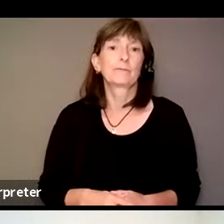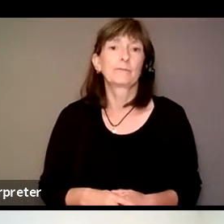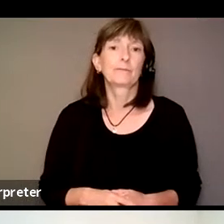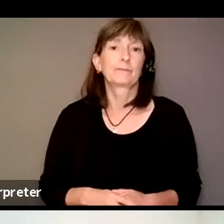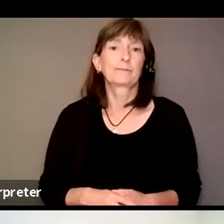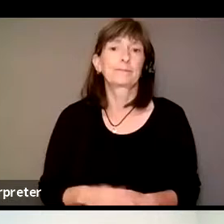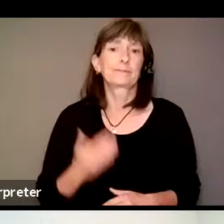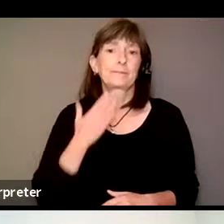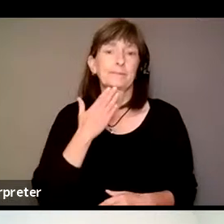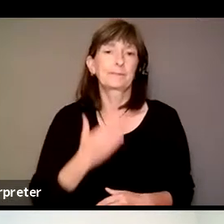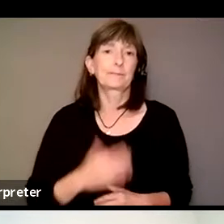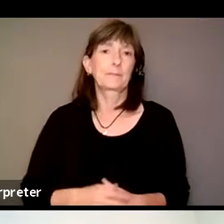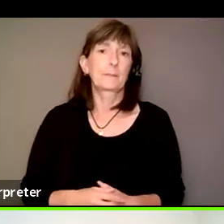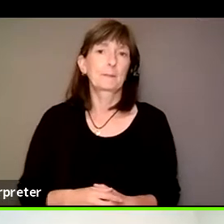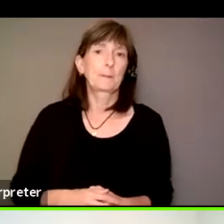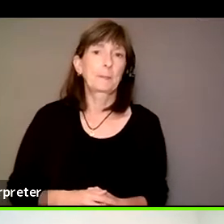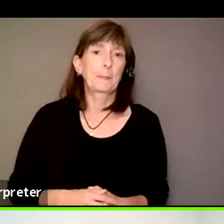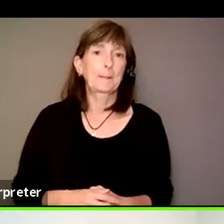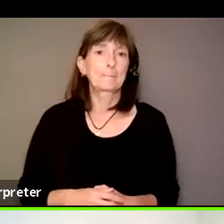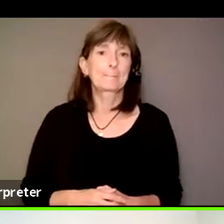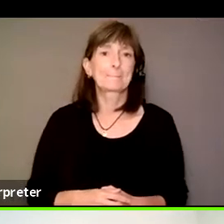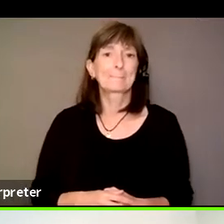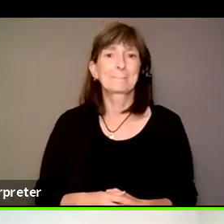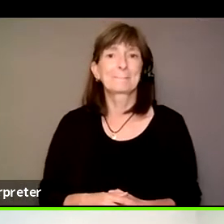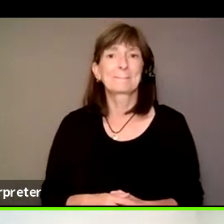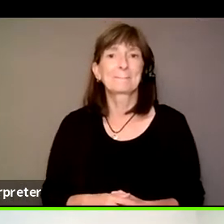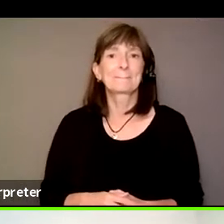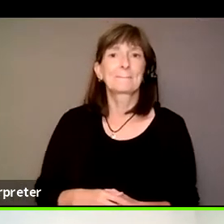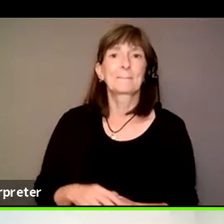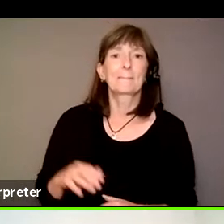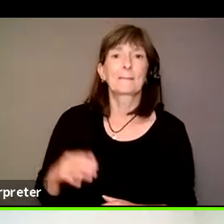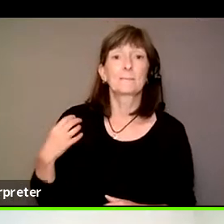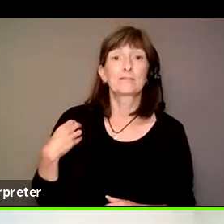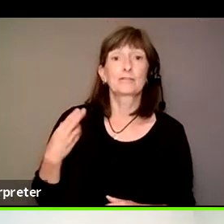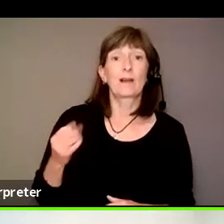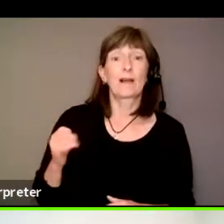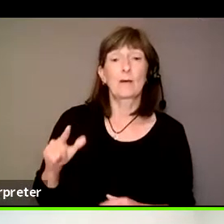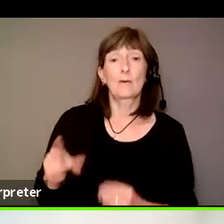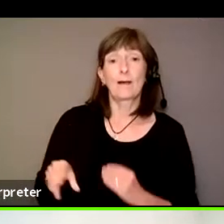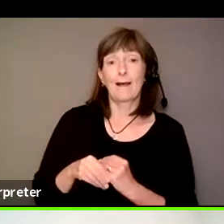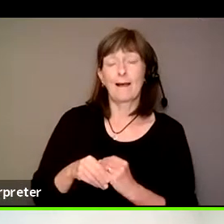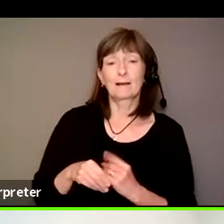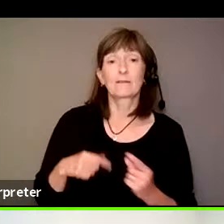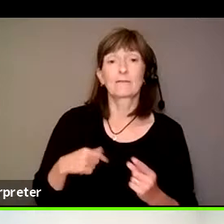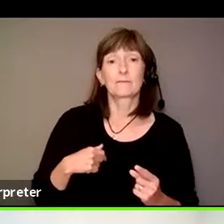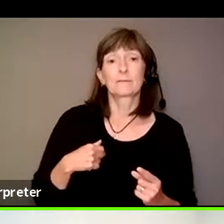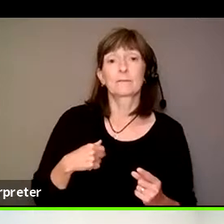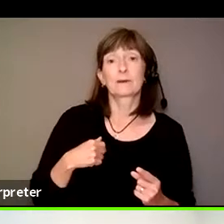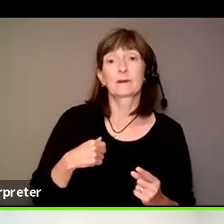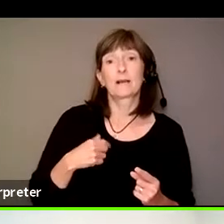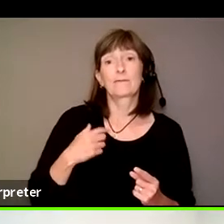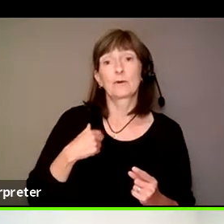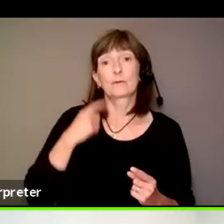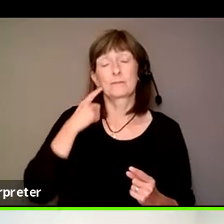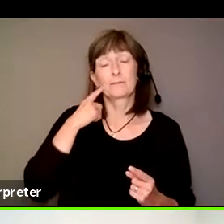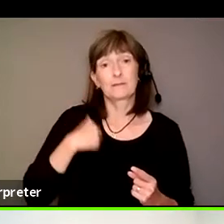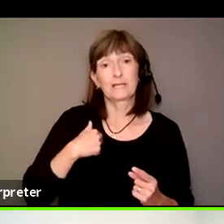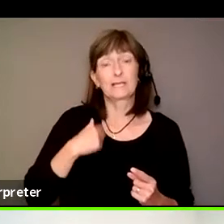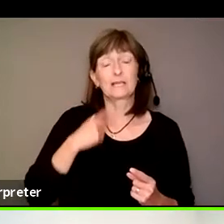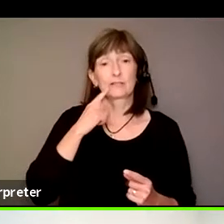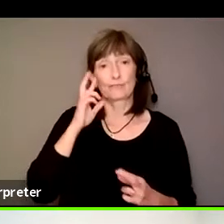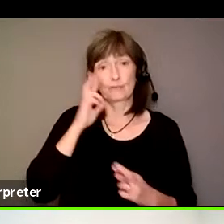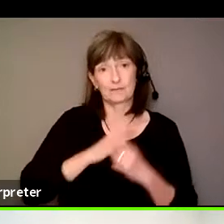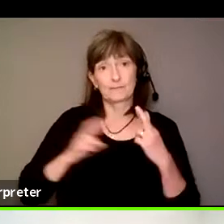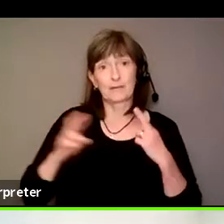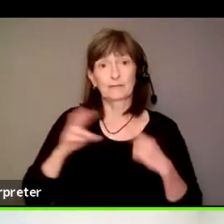Very much. And I'd like to add to that as well, because in my respectful council, a respectful atmosphere